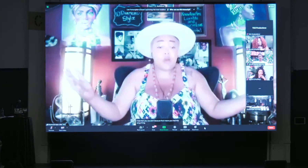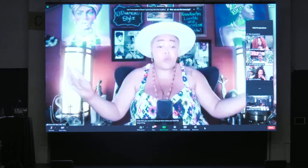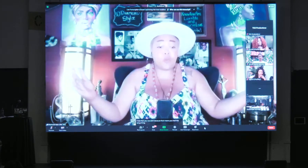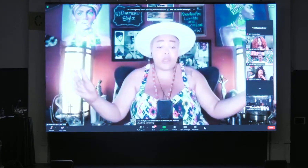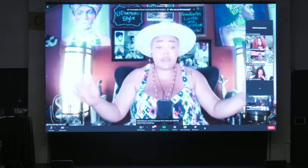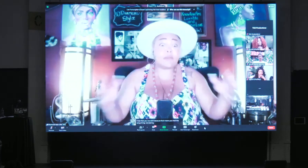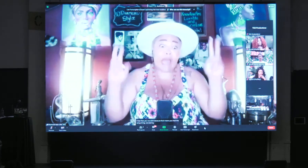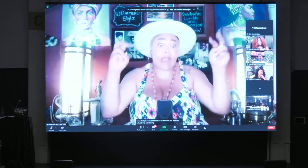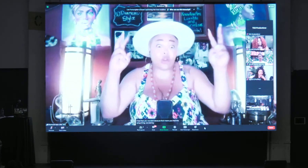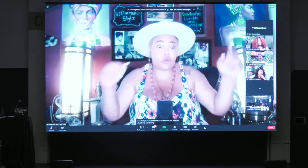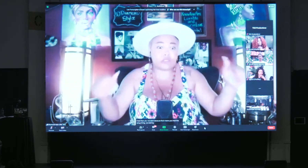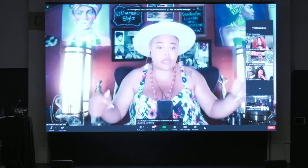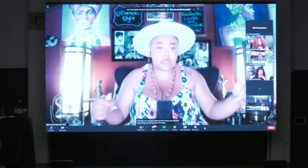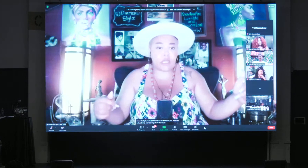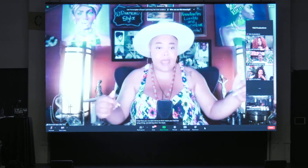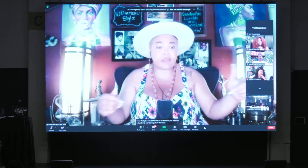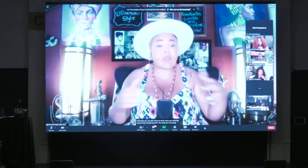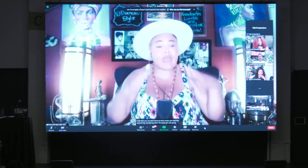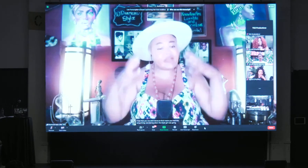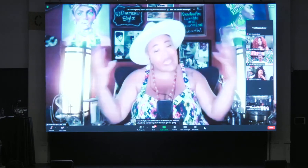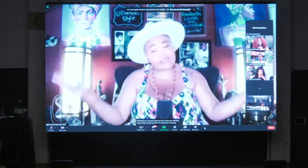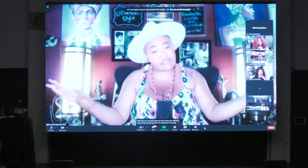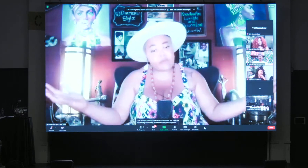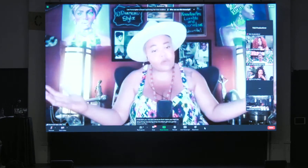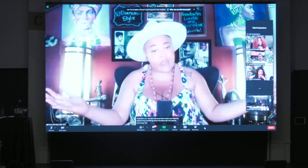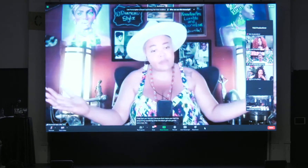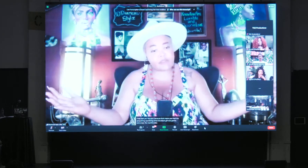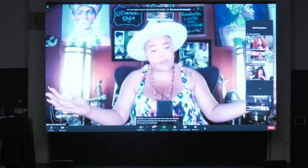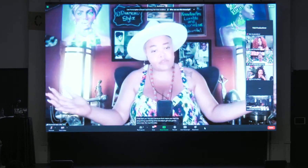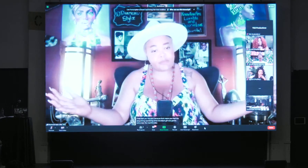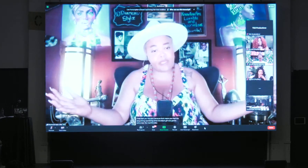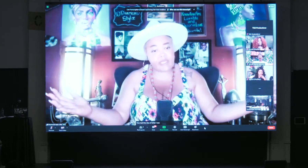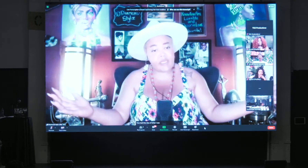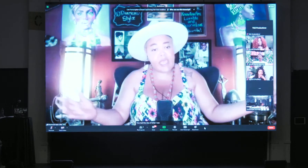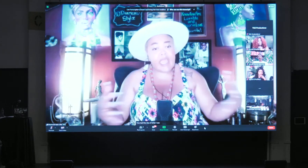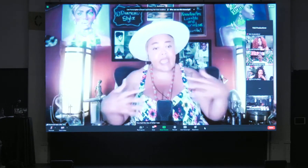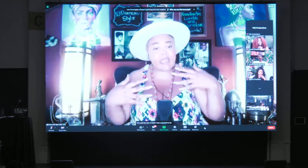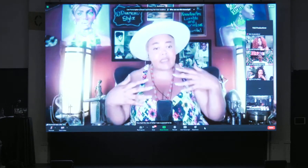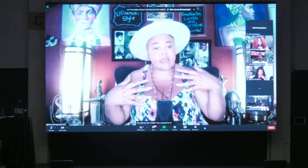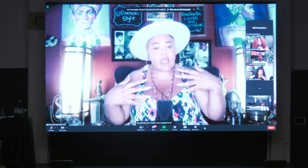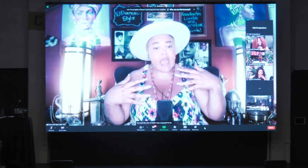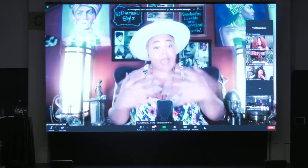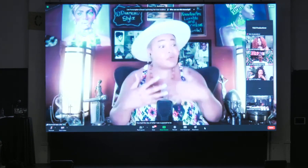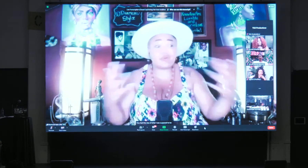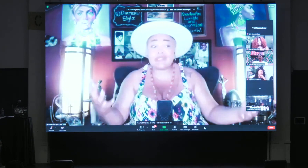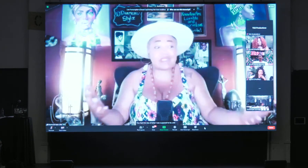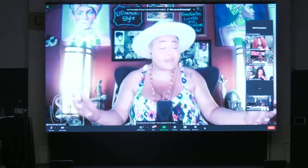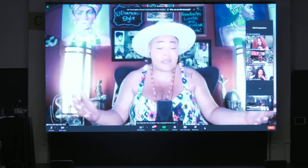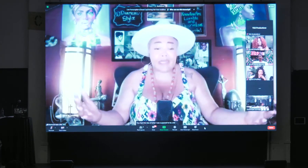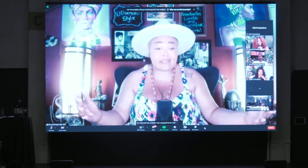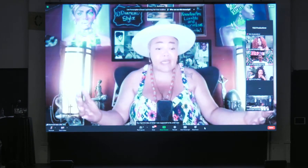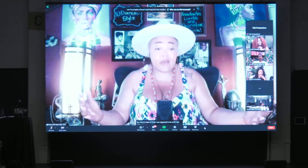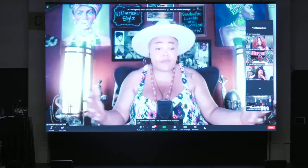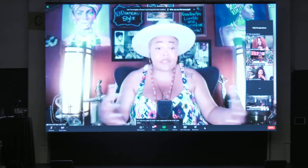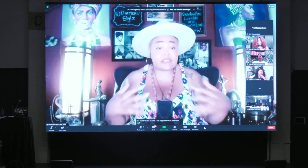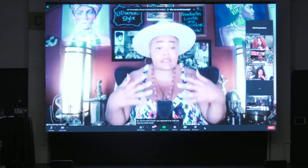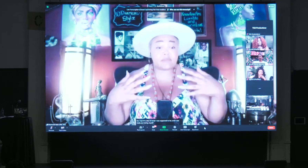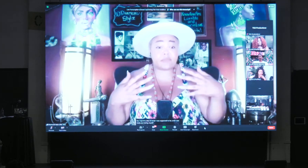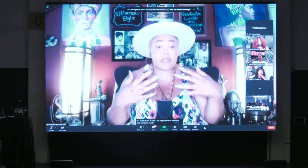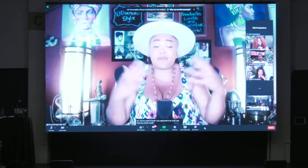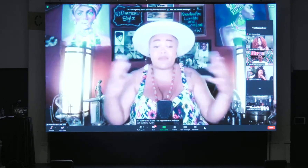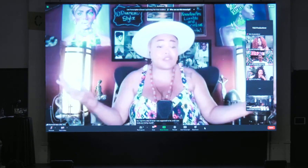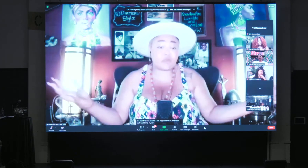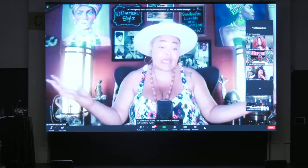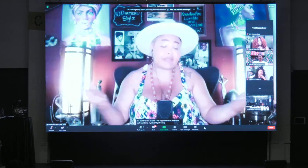wondering when the Black girl was going to come out. You had this idea of what I was supposed to be. And I was really just being myself and just